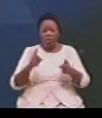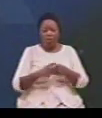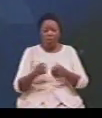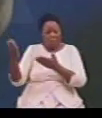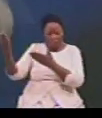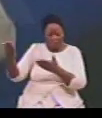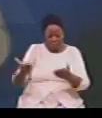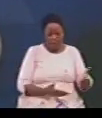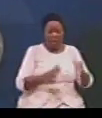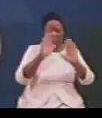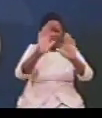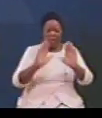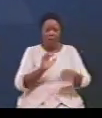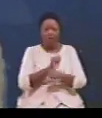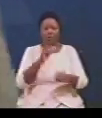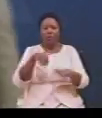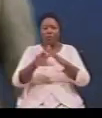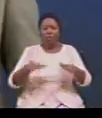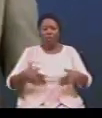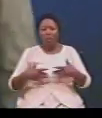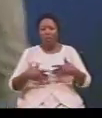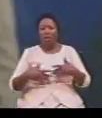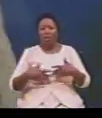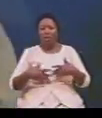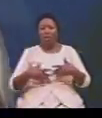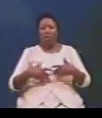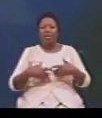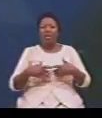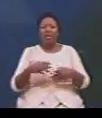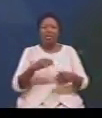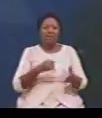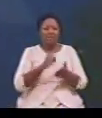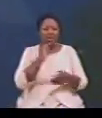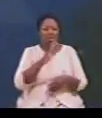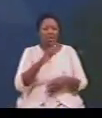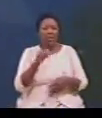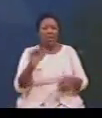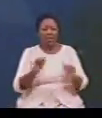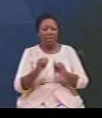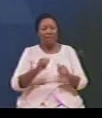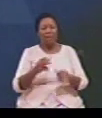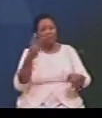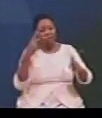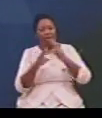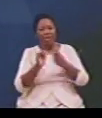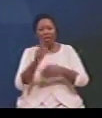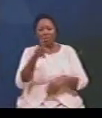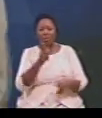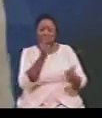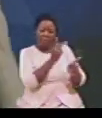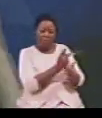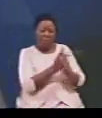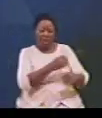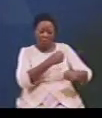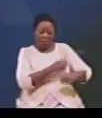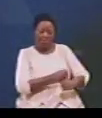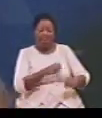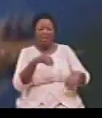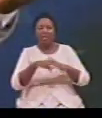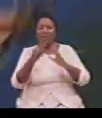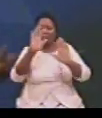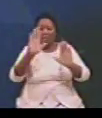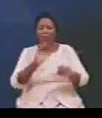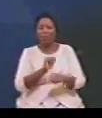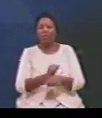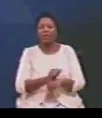convey miracle to your life, if by the same prophet you are preserved in the miracle.